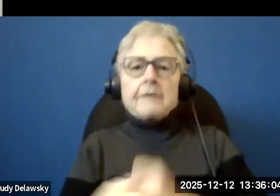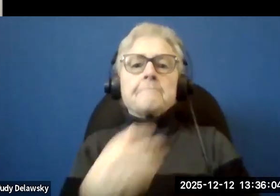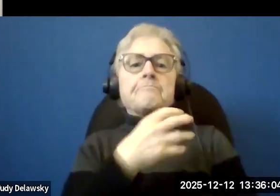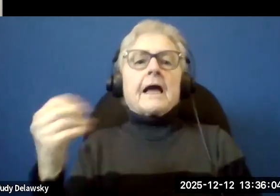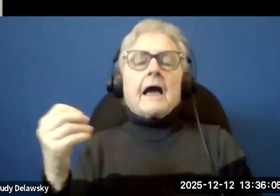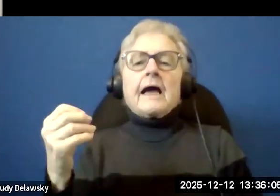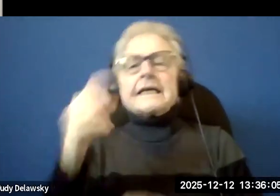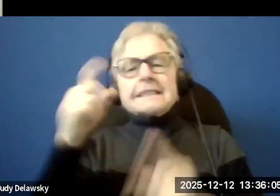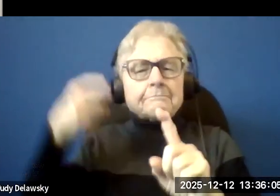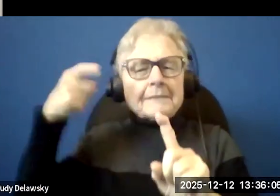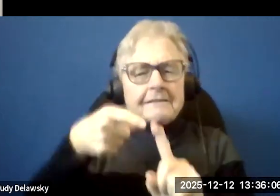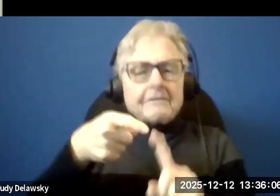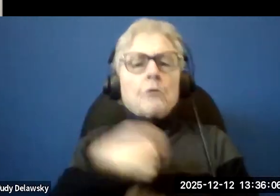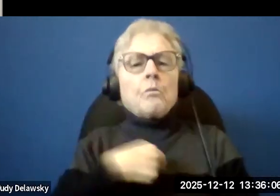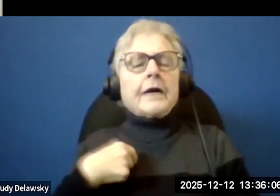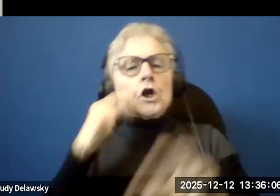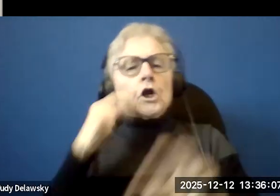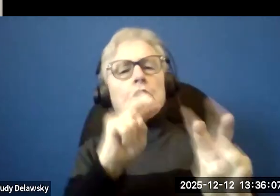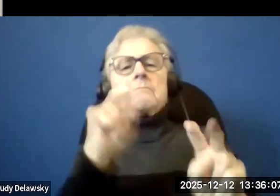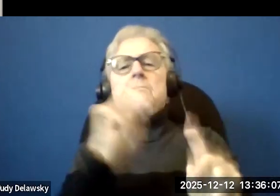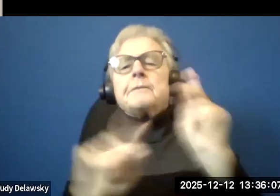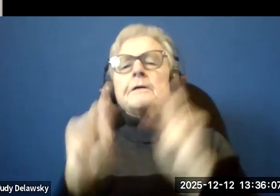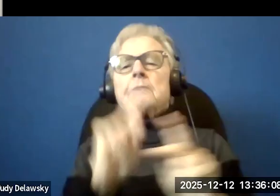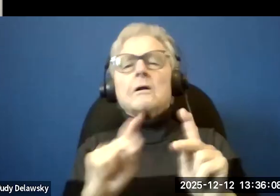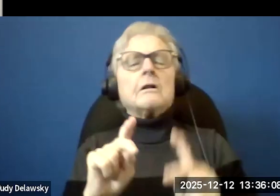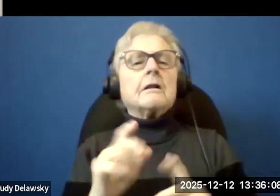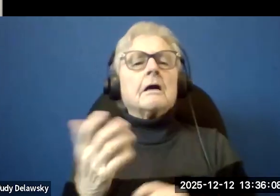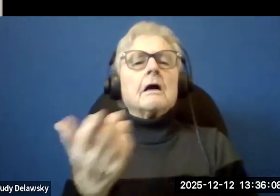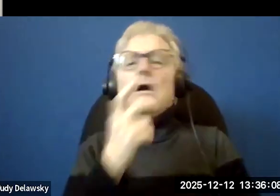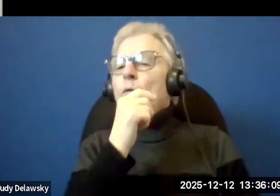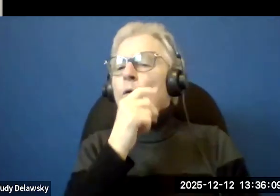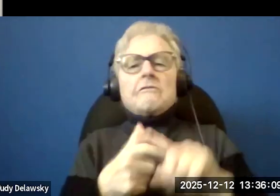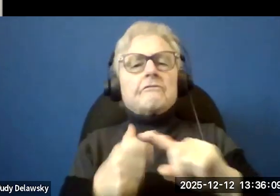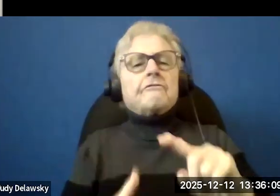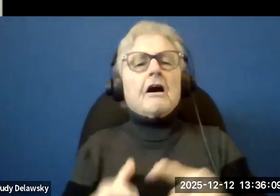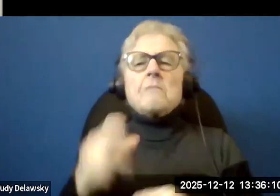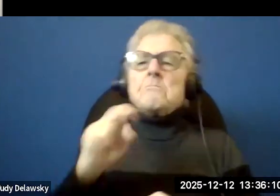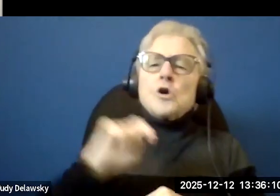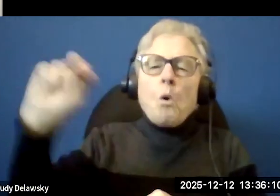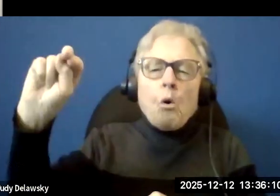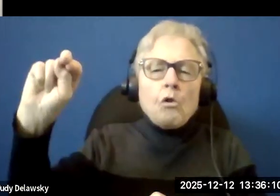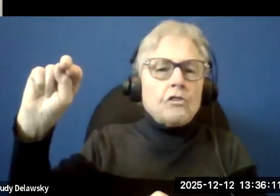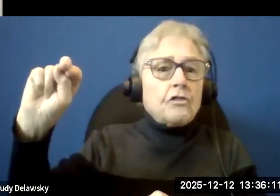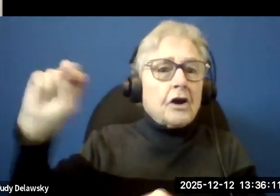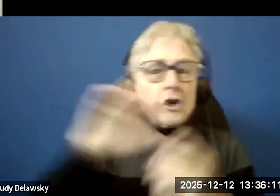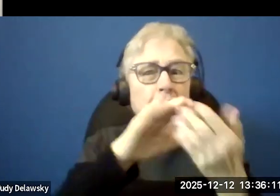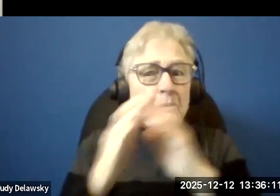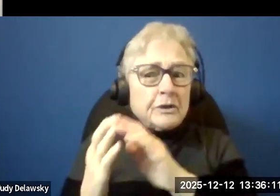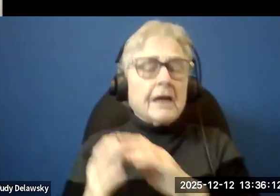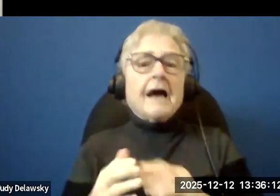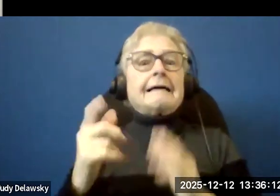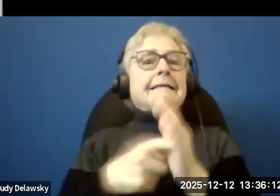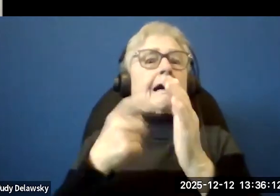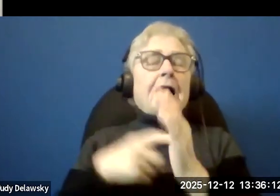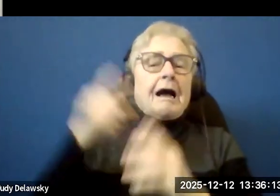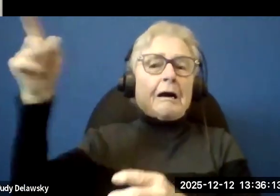Specifically, when we look at people who might be coming from a northern or more remote community where health services are all